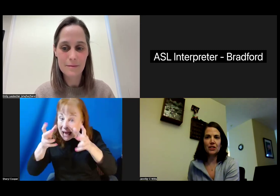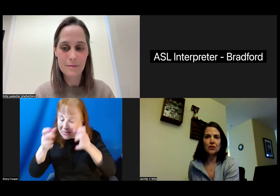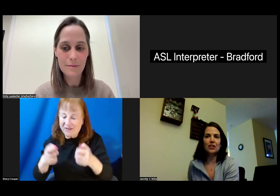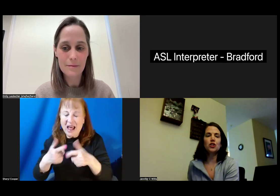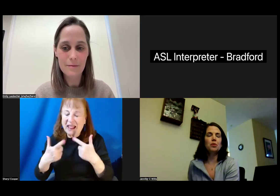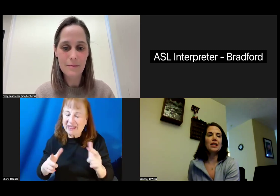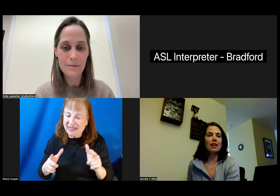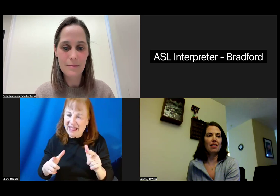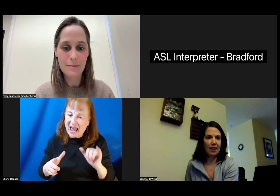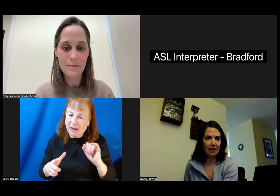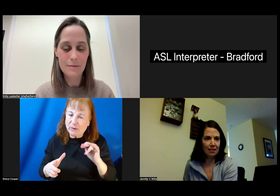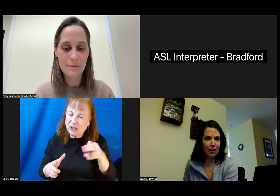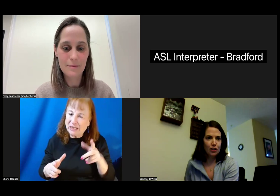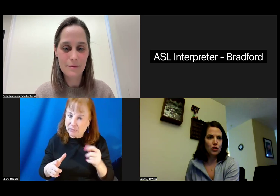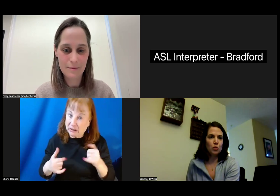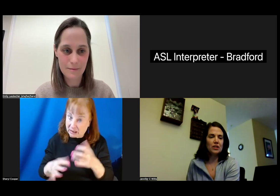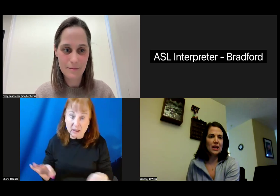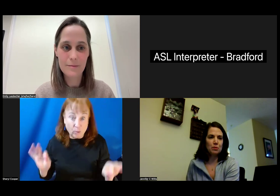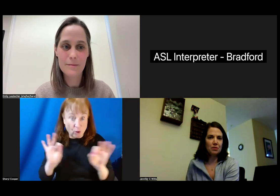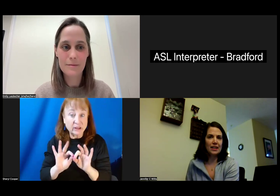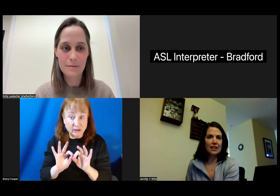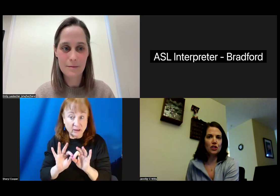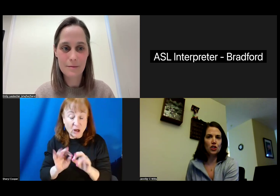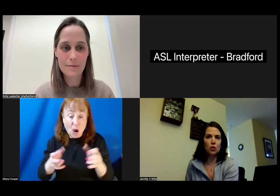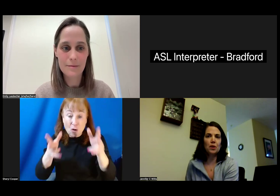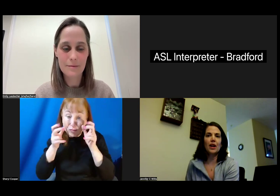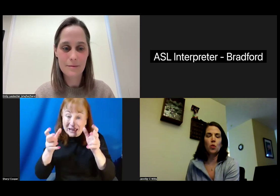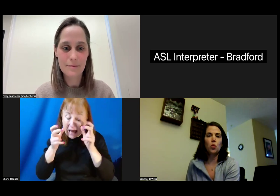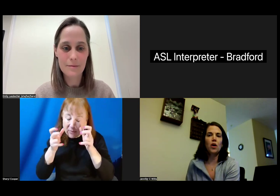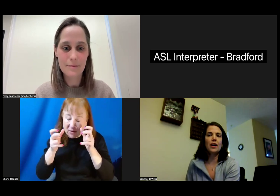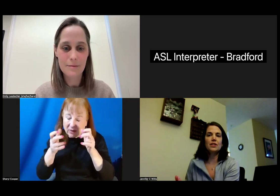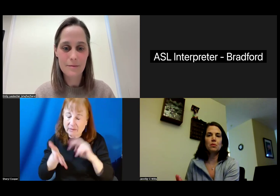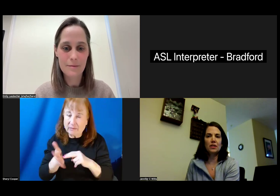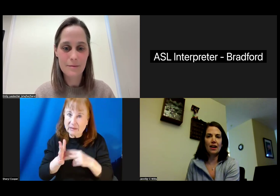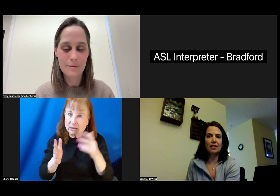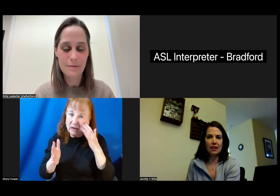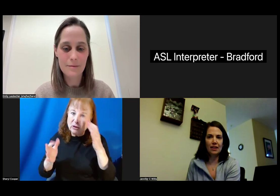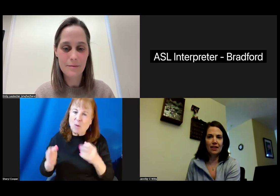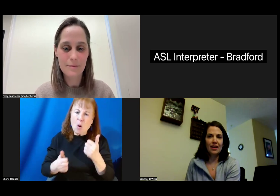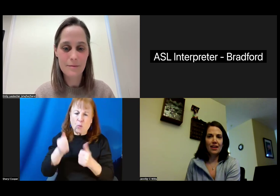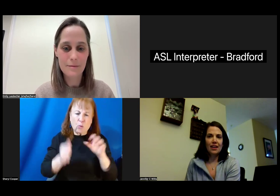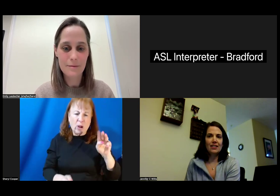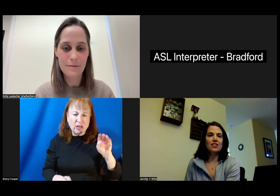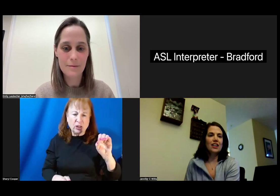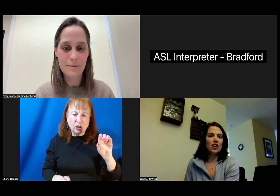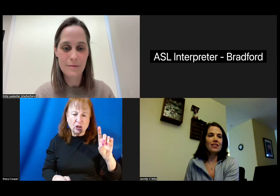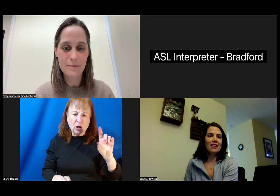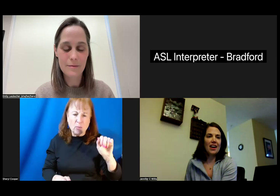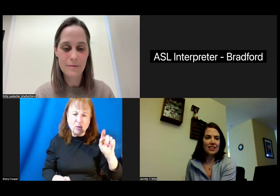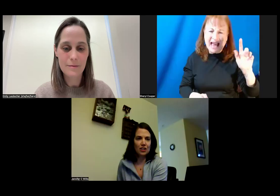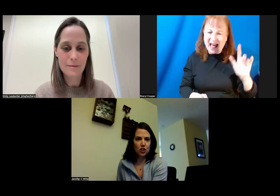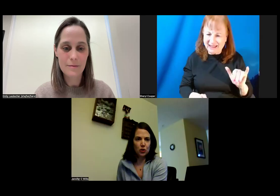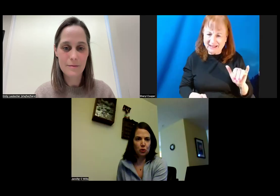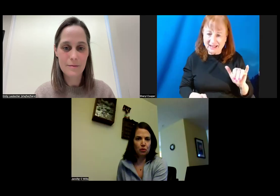input still needs to be a thing. So receptively is determining what modality does that child